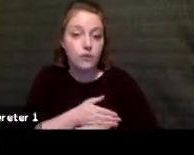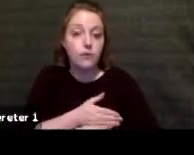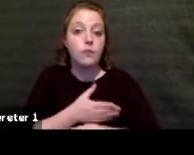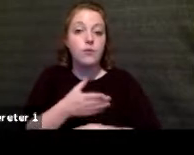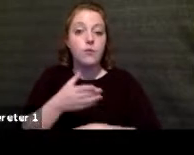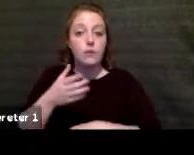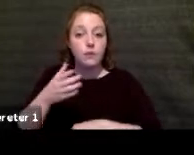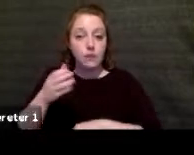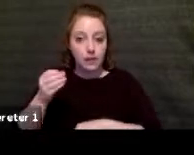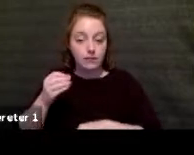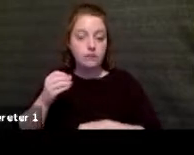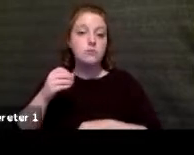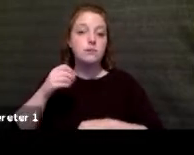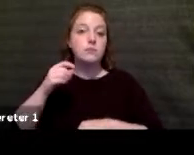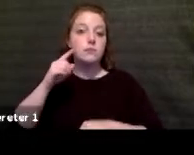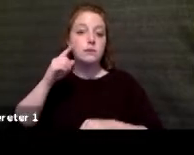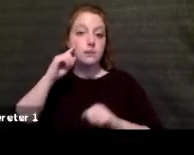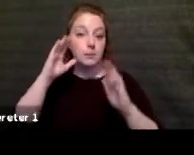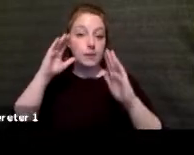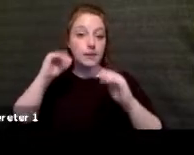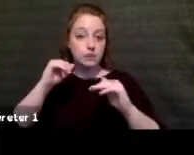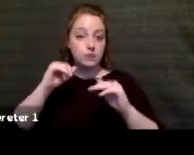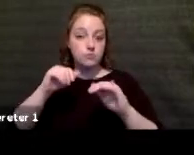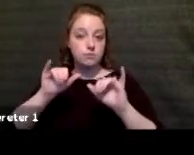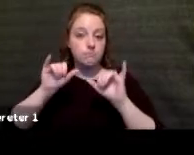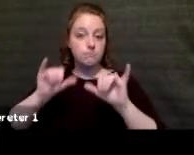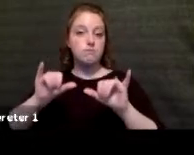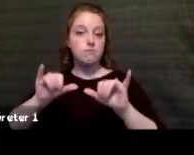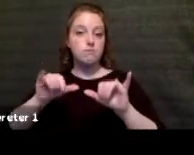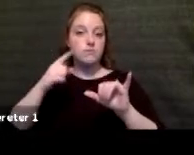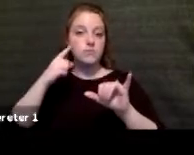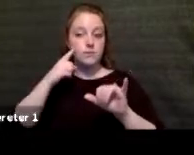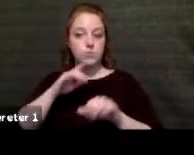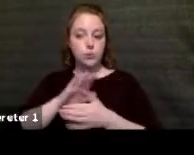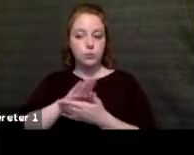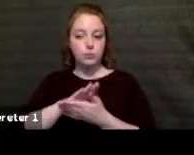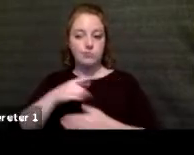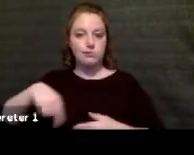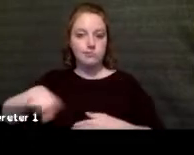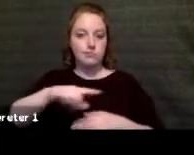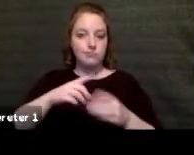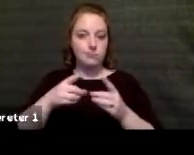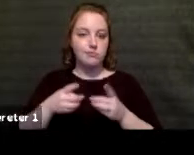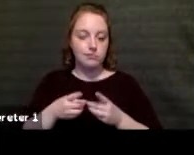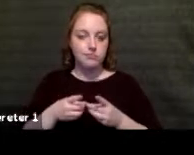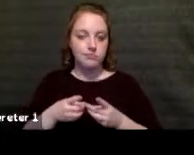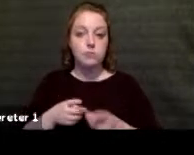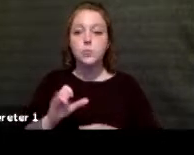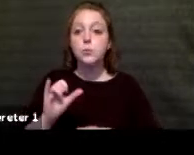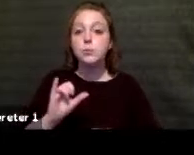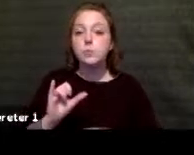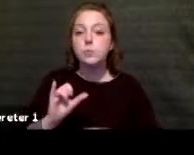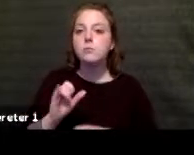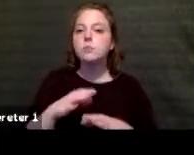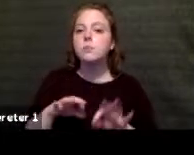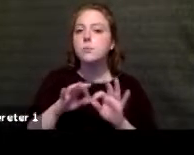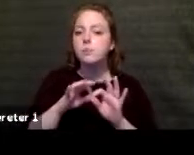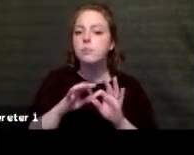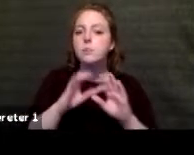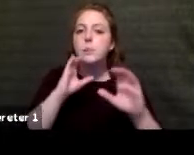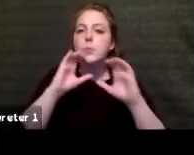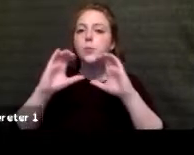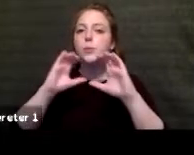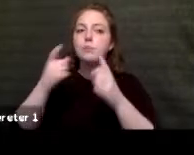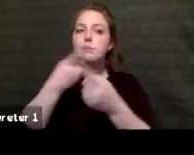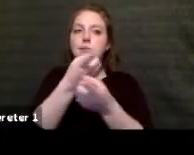bar for expectations for campuses within, in the district. Uh, but as well, communicating that information out. So